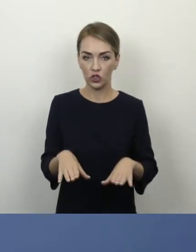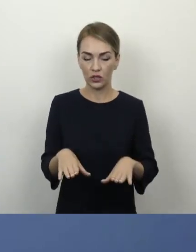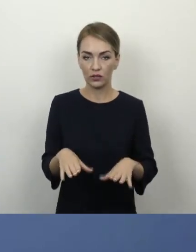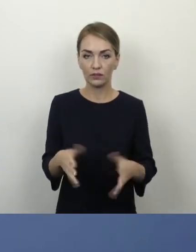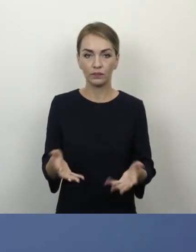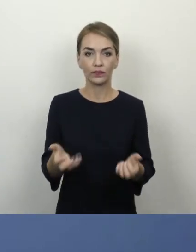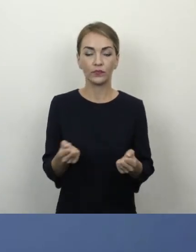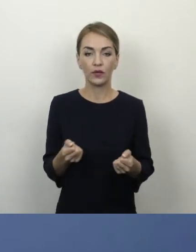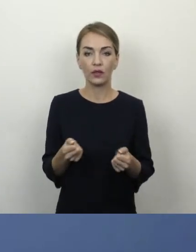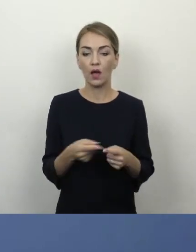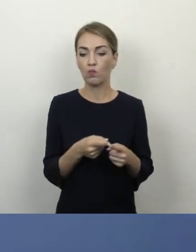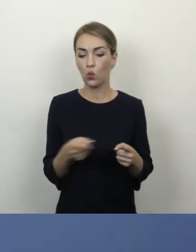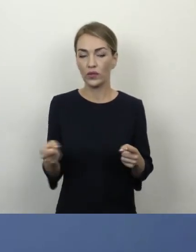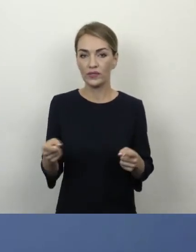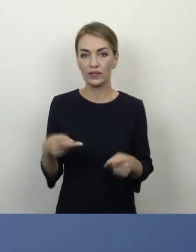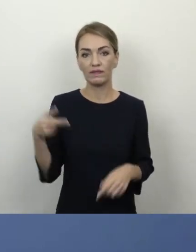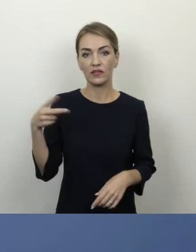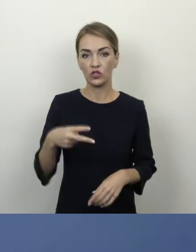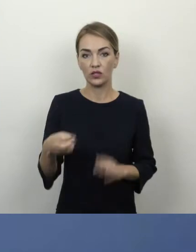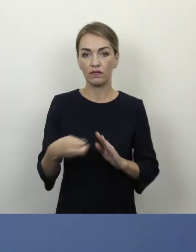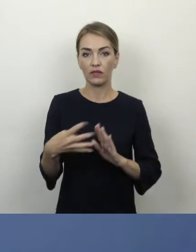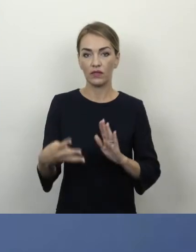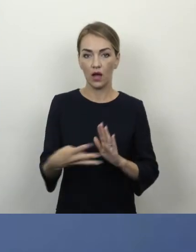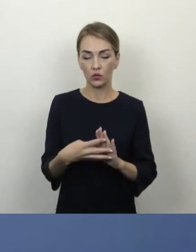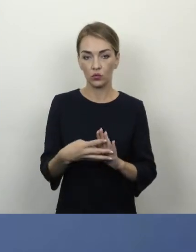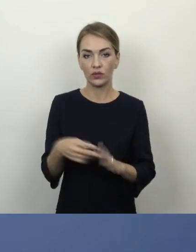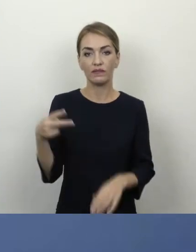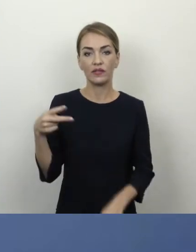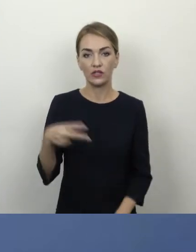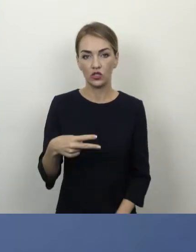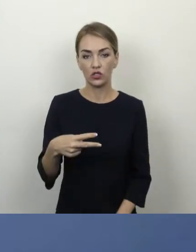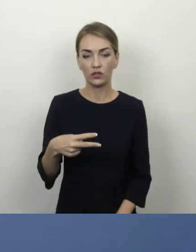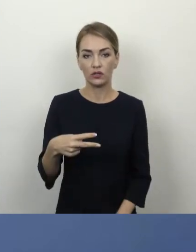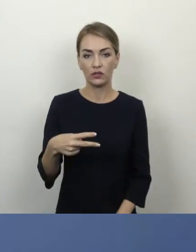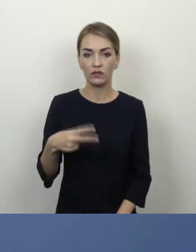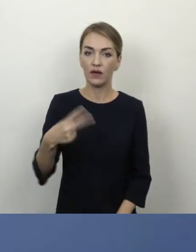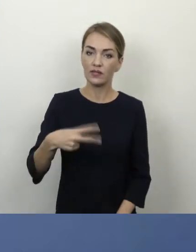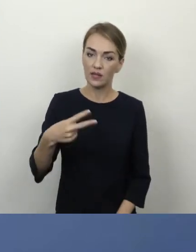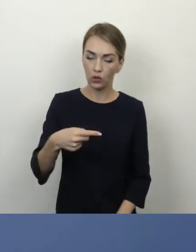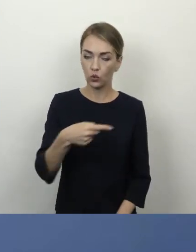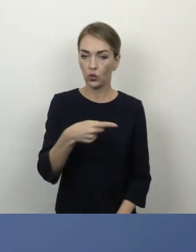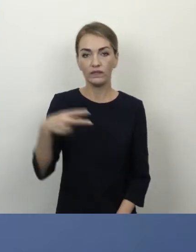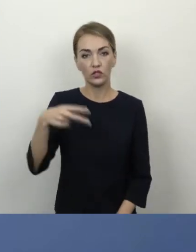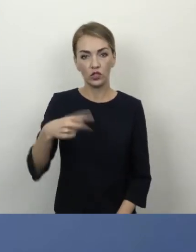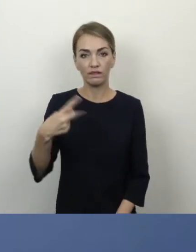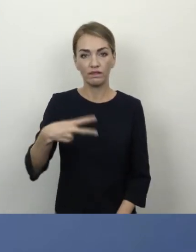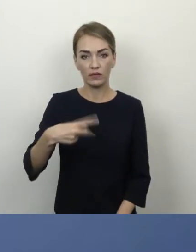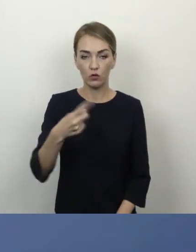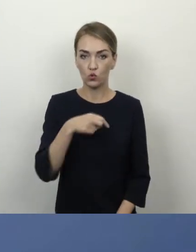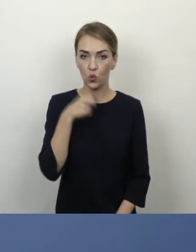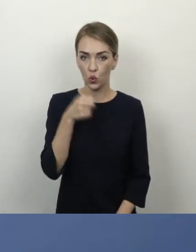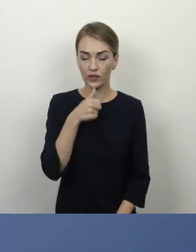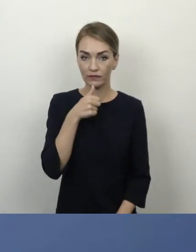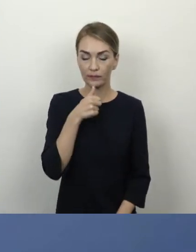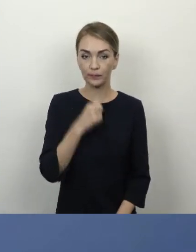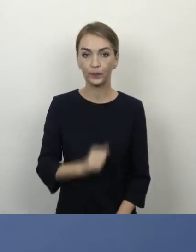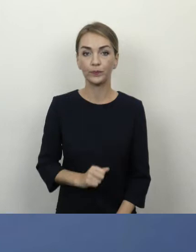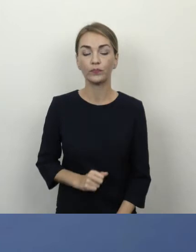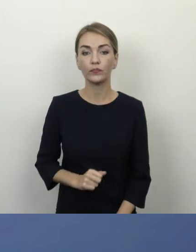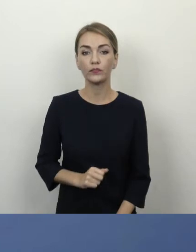effectively used by the Cassation Court, which is very important for resolution